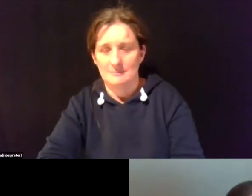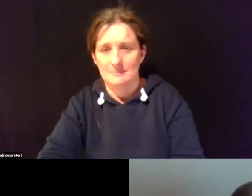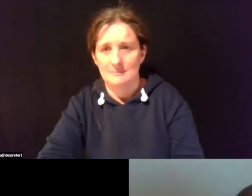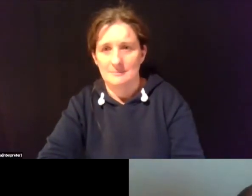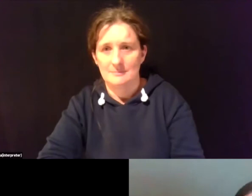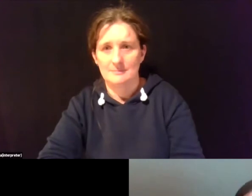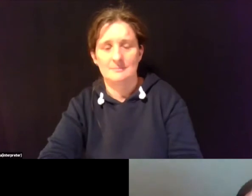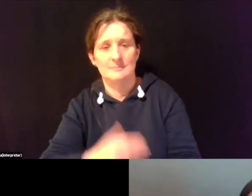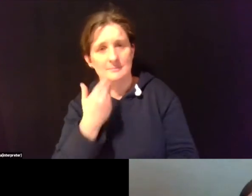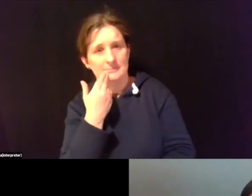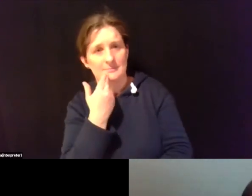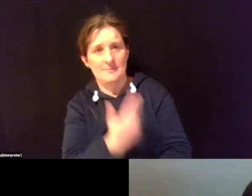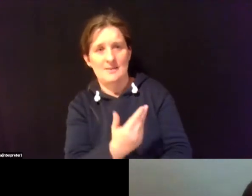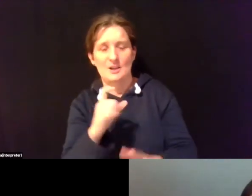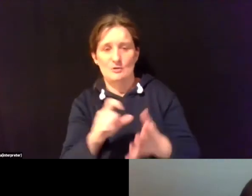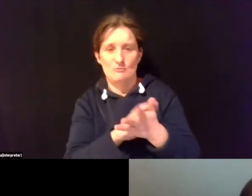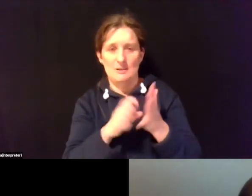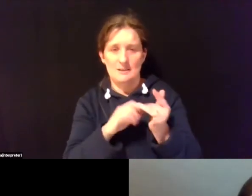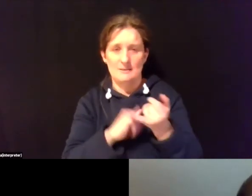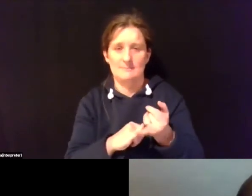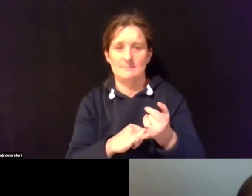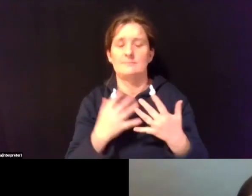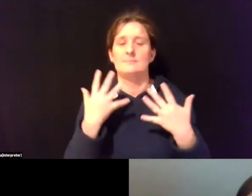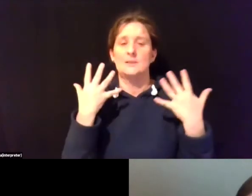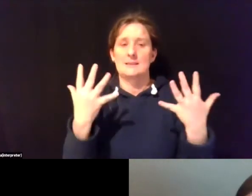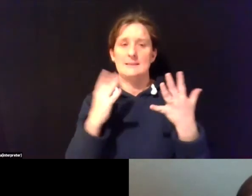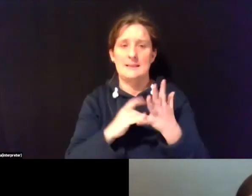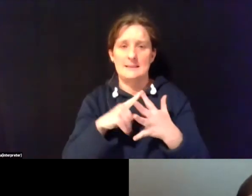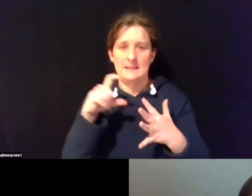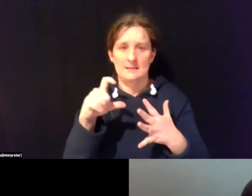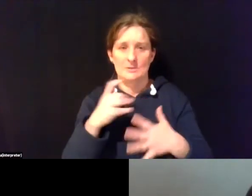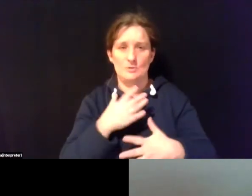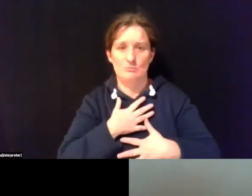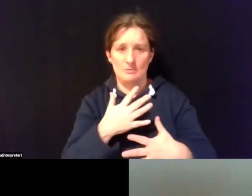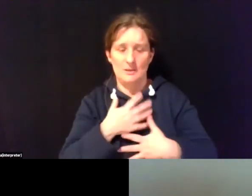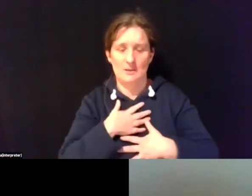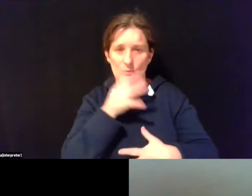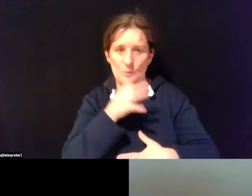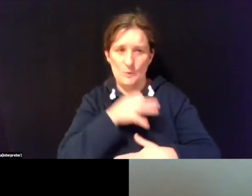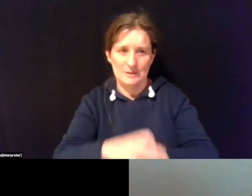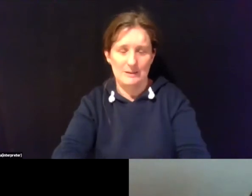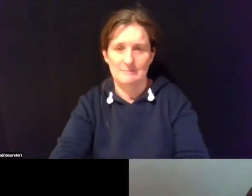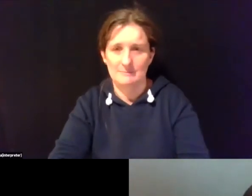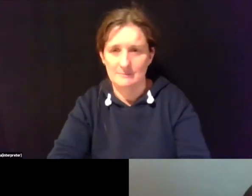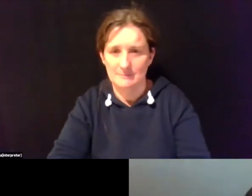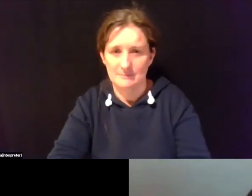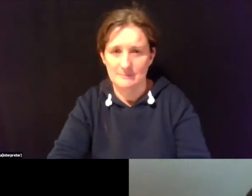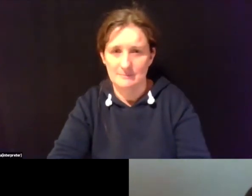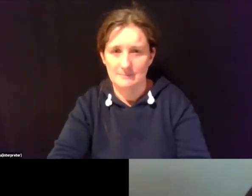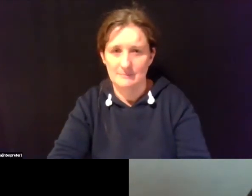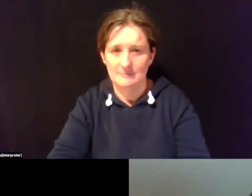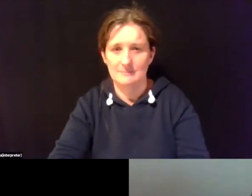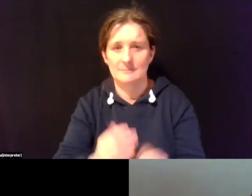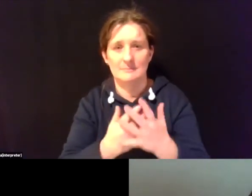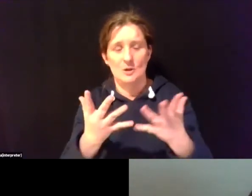Thank you, Chris. We'll let you have 10 seconds to breathe and drink some water. We've had some fantastic